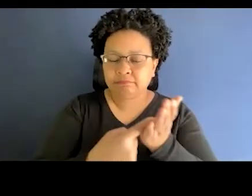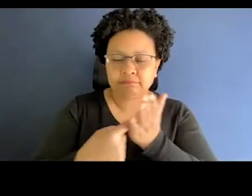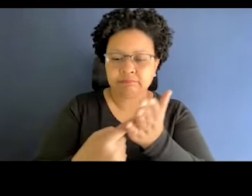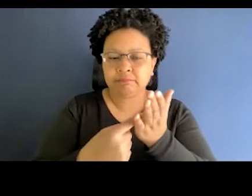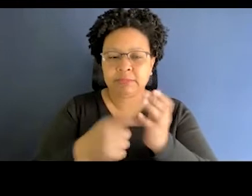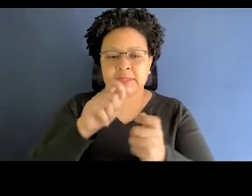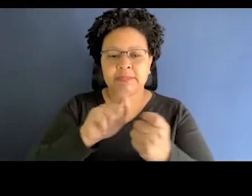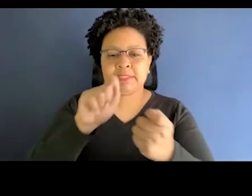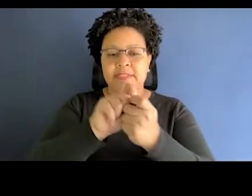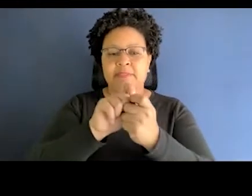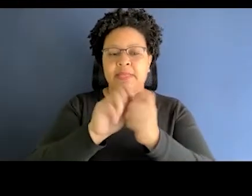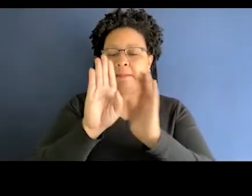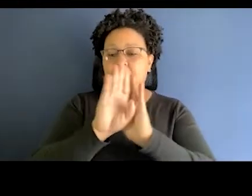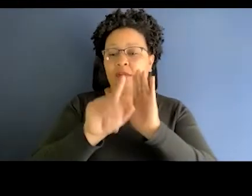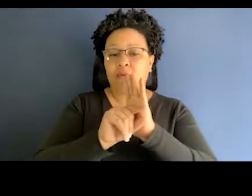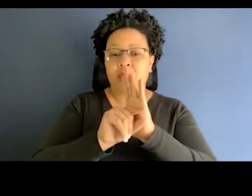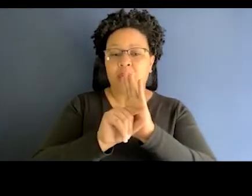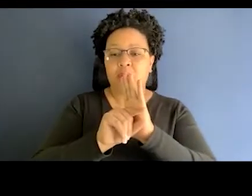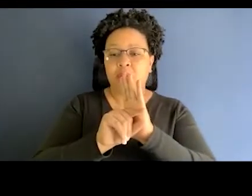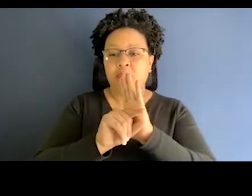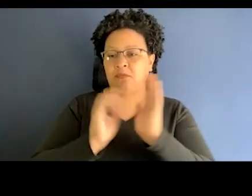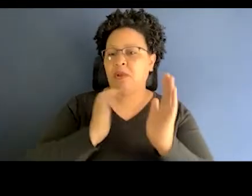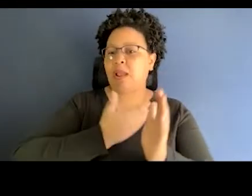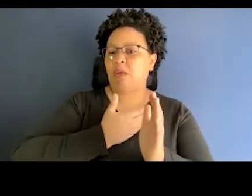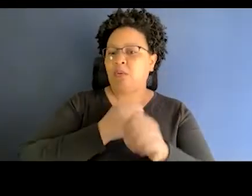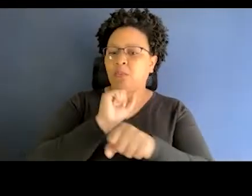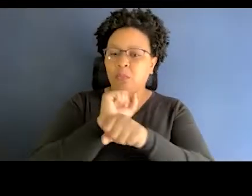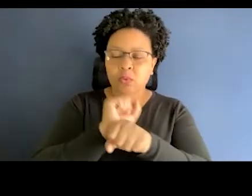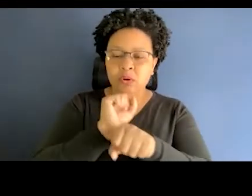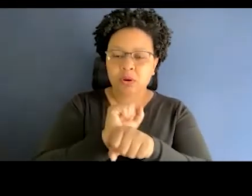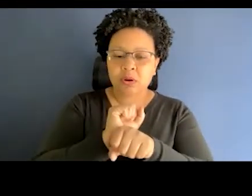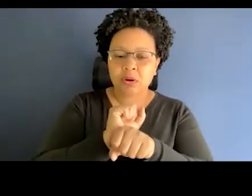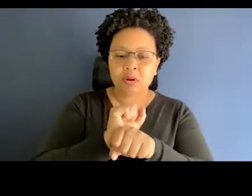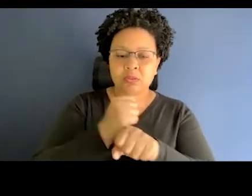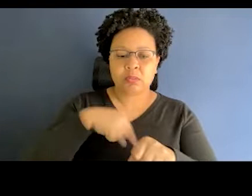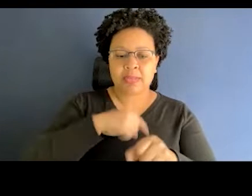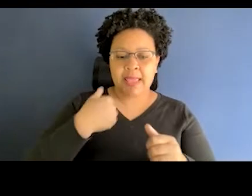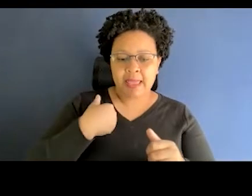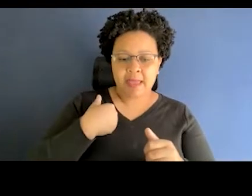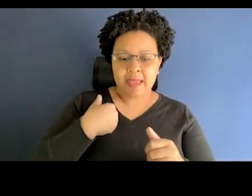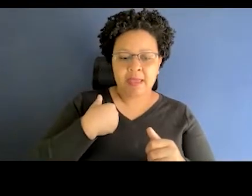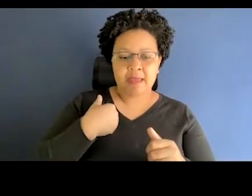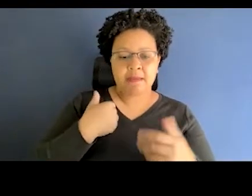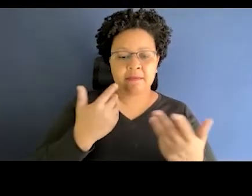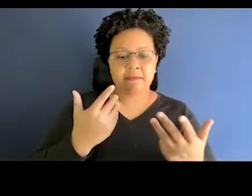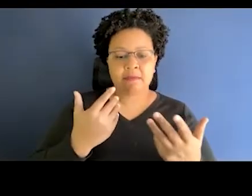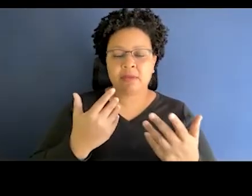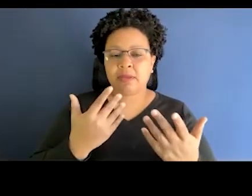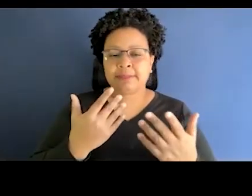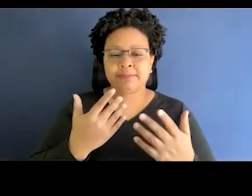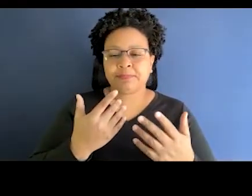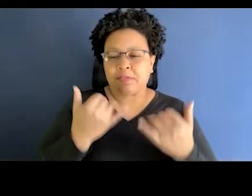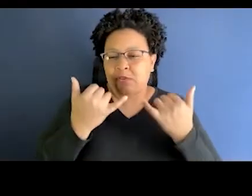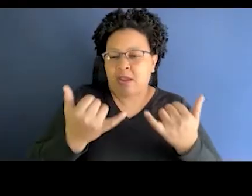specifically giving you some background to the work that we have, the current research that is